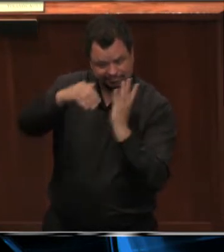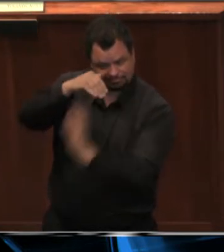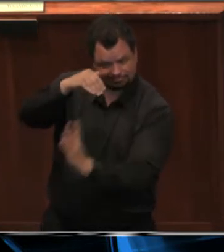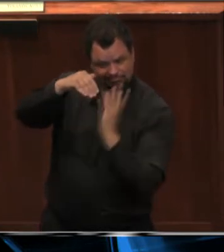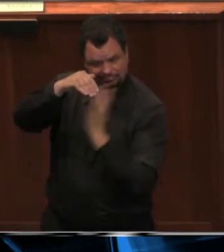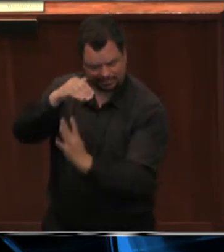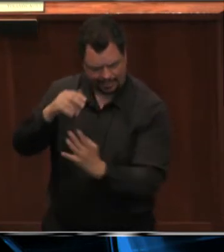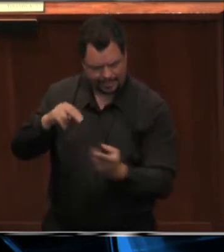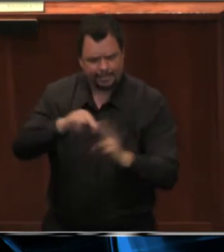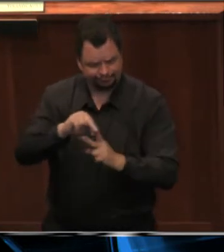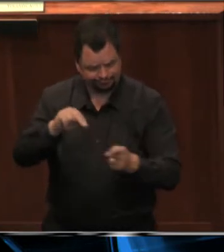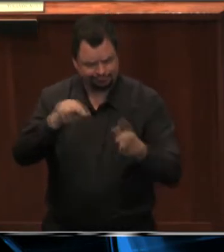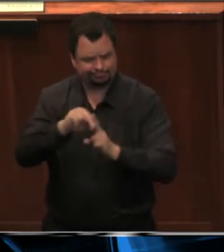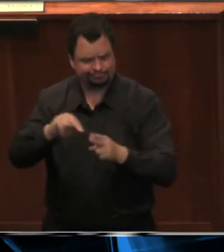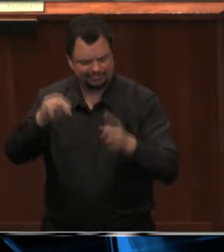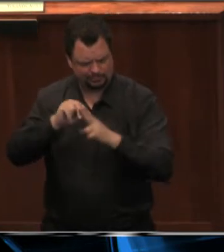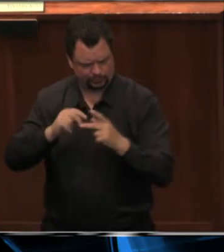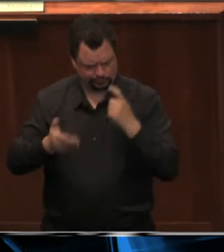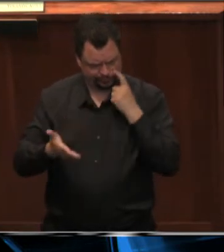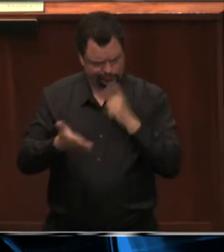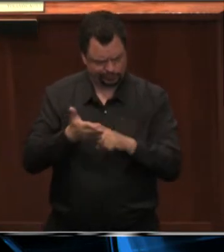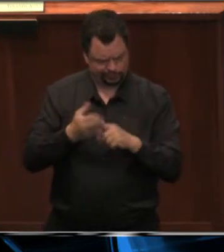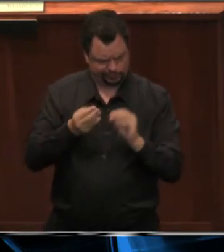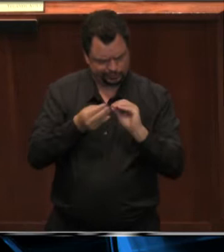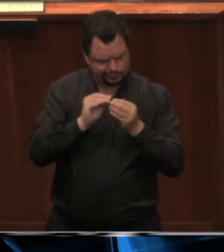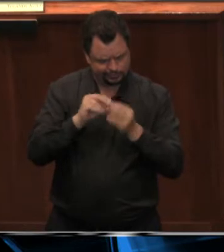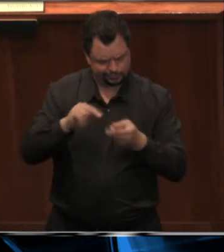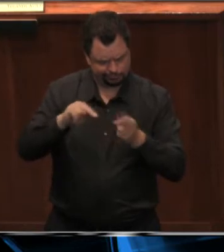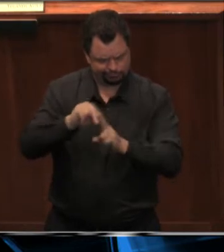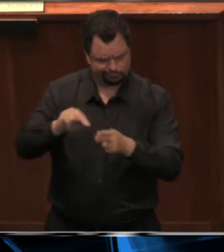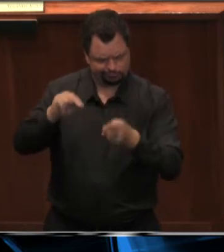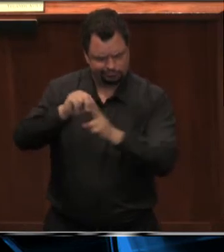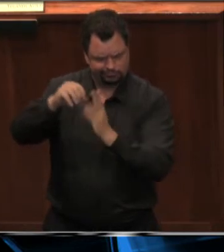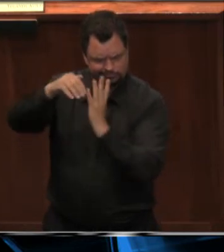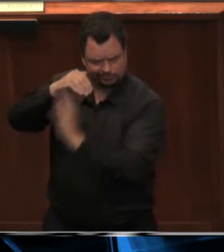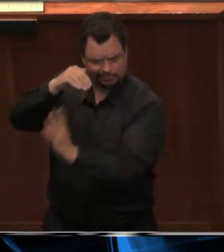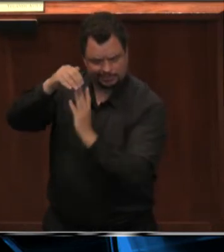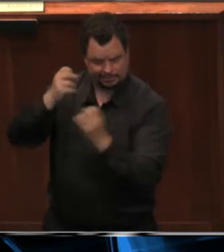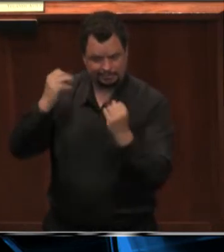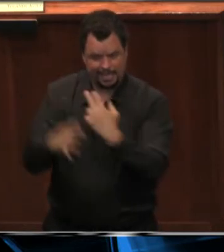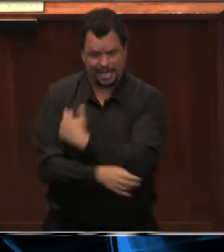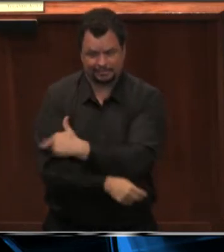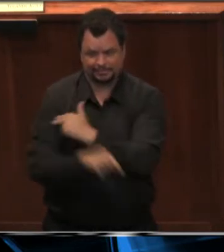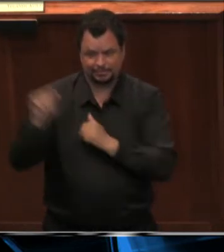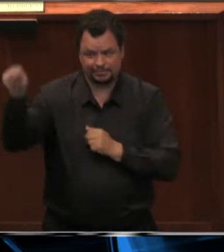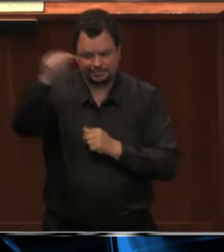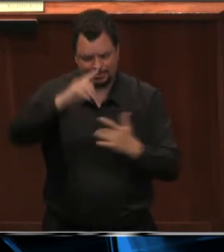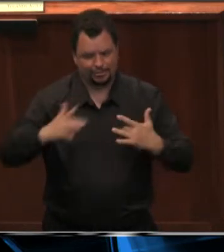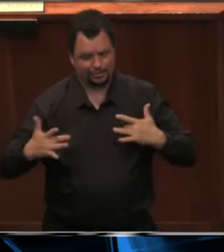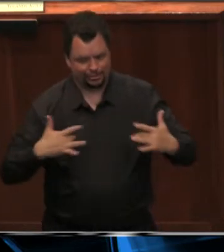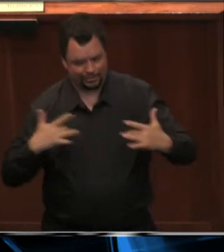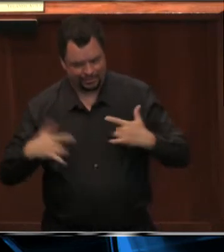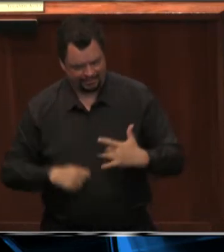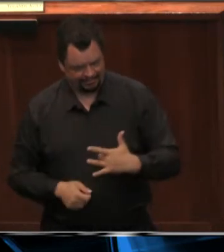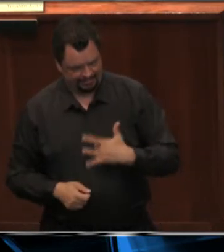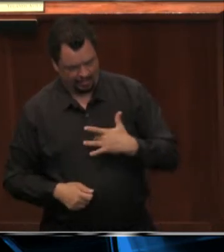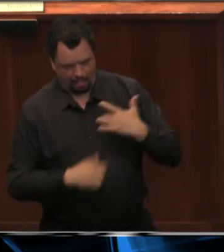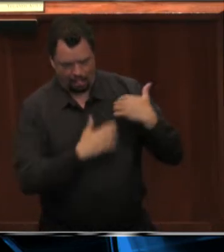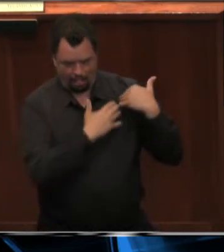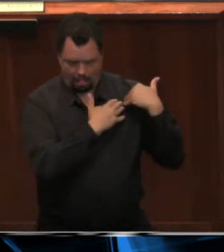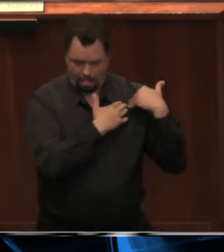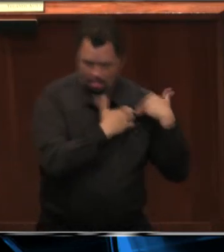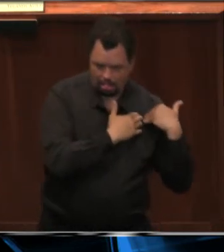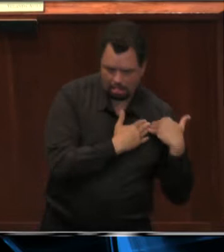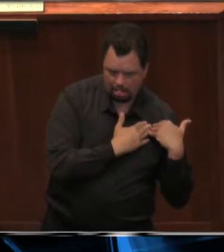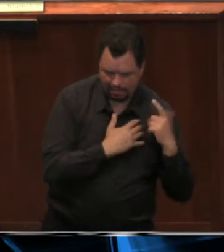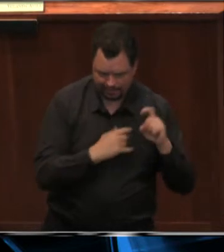concern with that and why we are engaging with our hospital partners around that issue is the strain on a regional healthcare system where it's not